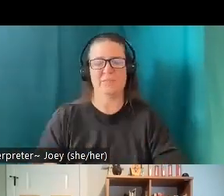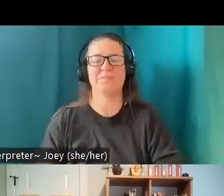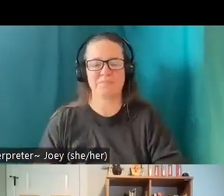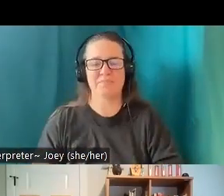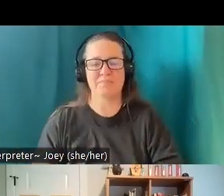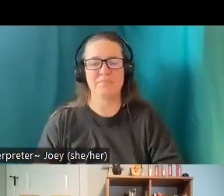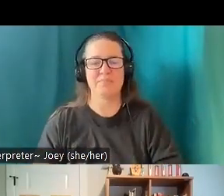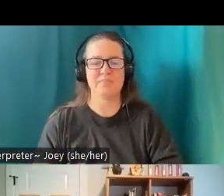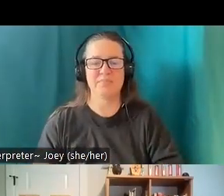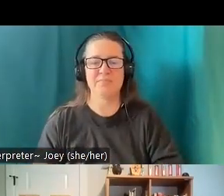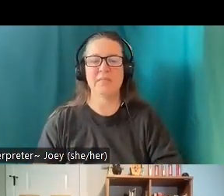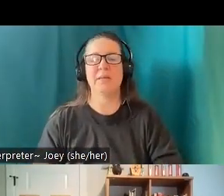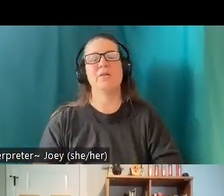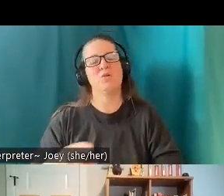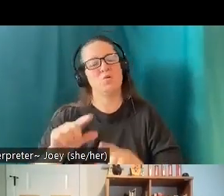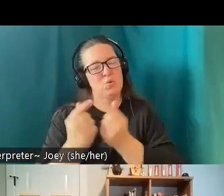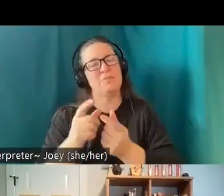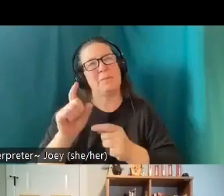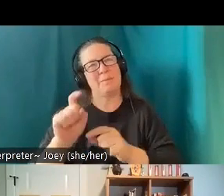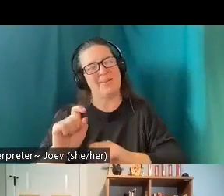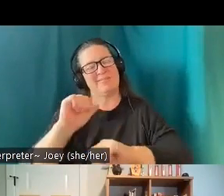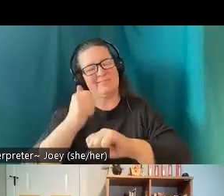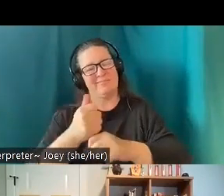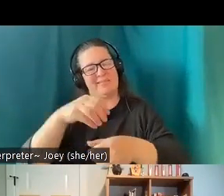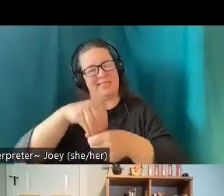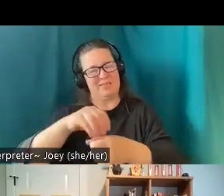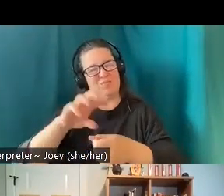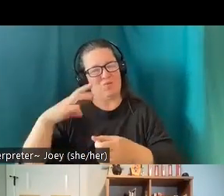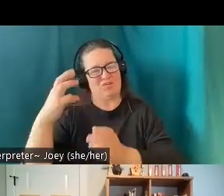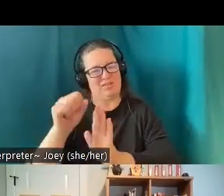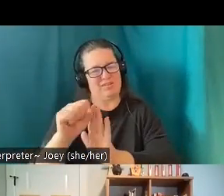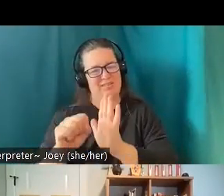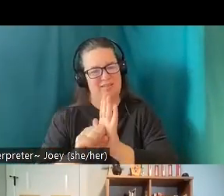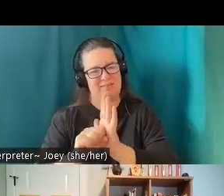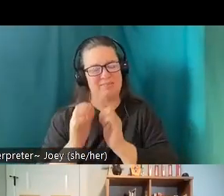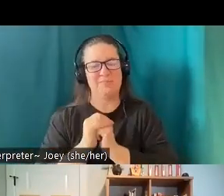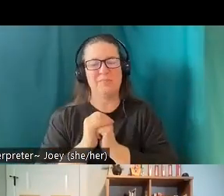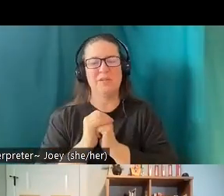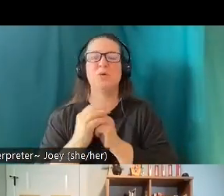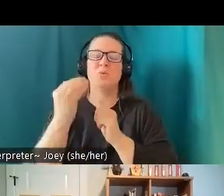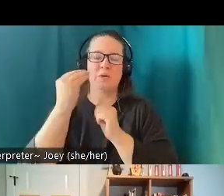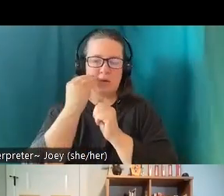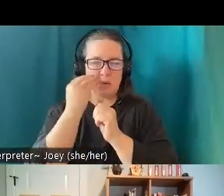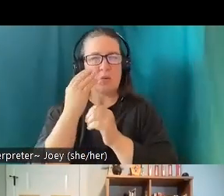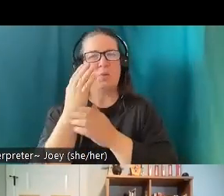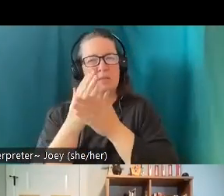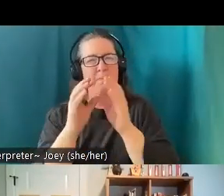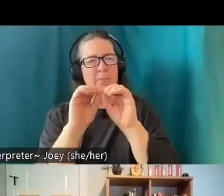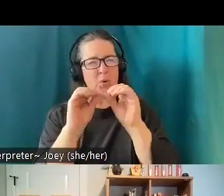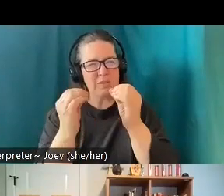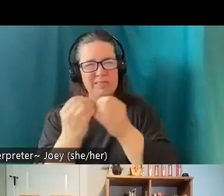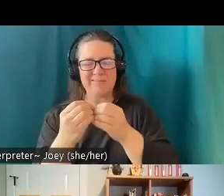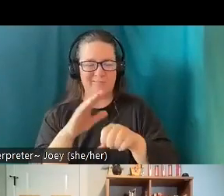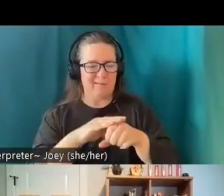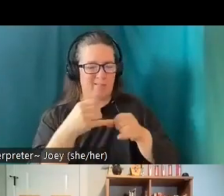Groups must be based in Washington state. We know there are a number of organizations that sit on state borders in Idaho and Oregon that may